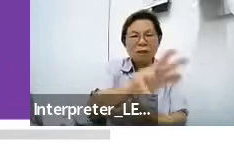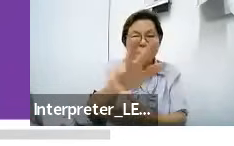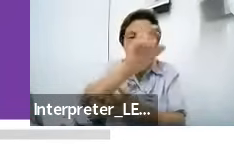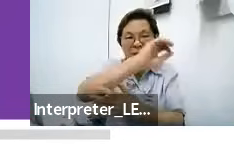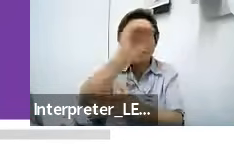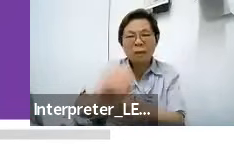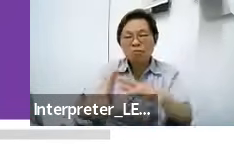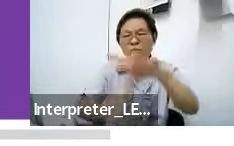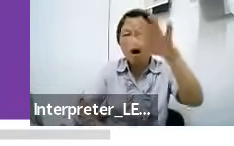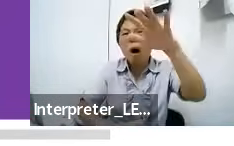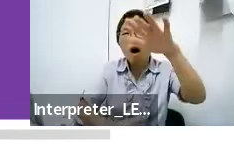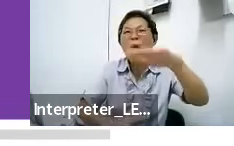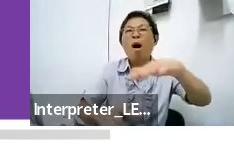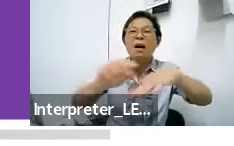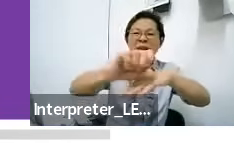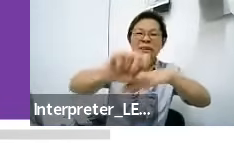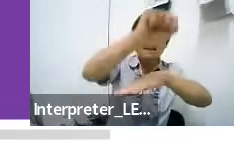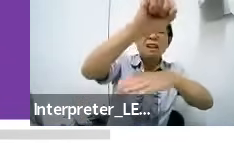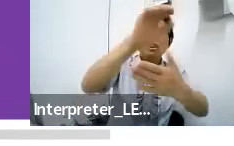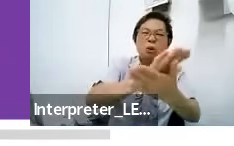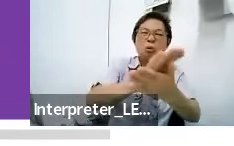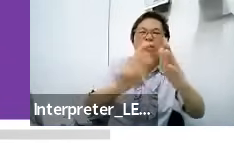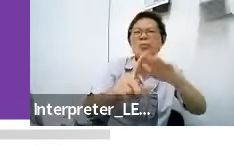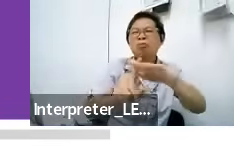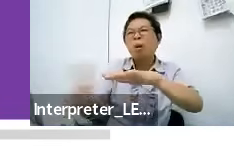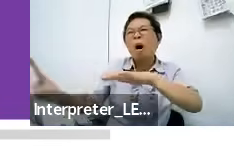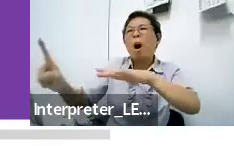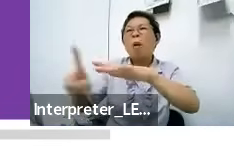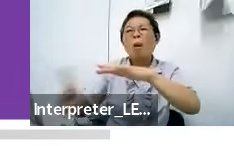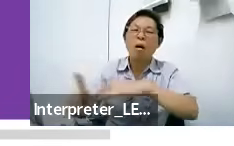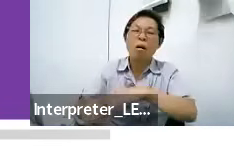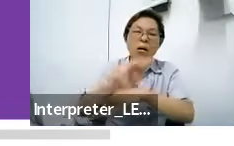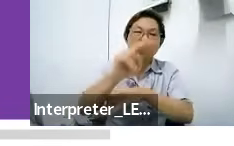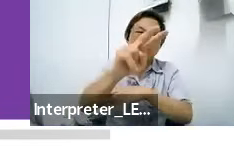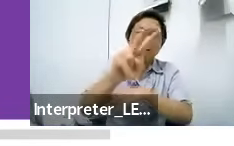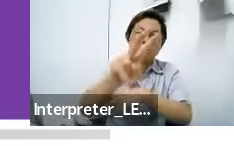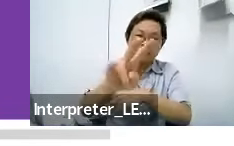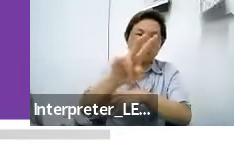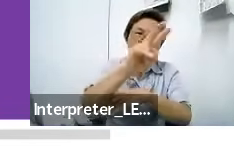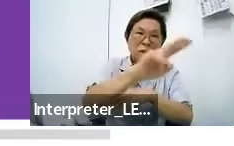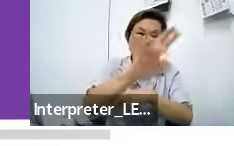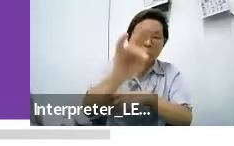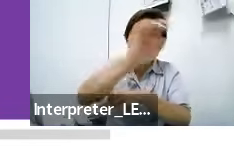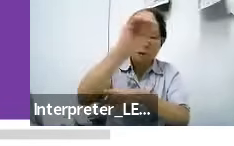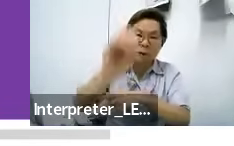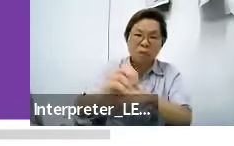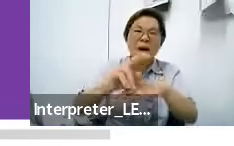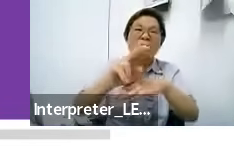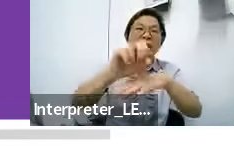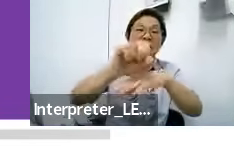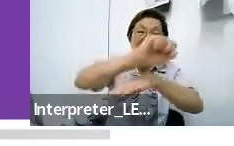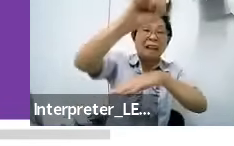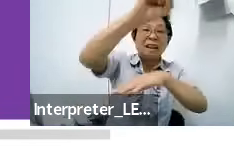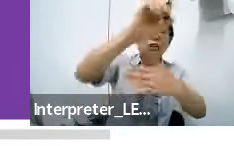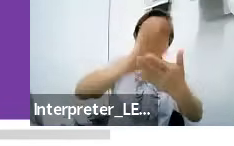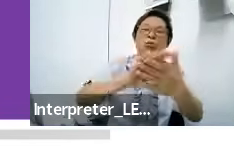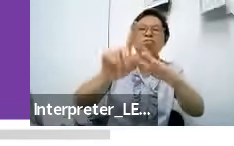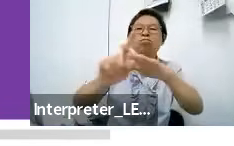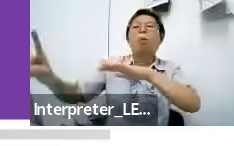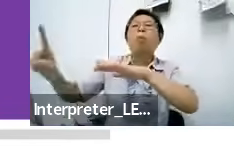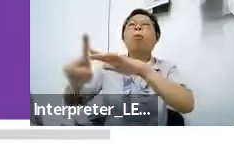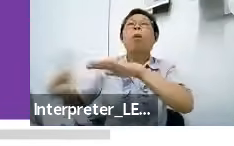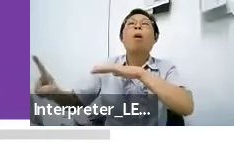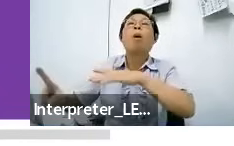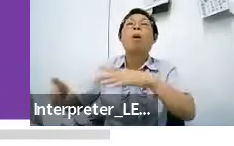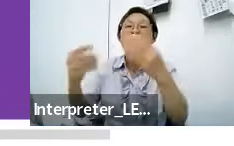drop out from lower secondary school, and there are 27% who drop out from upper secondary school. So these